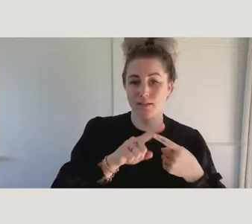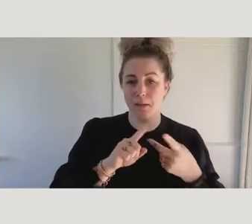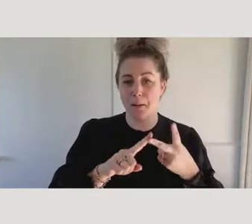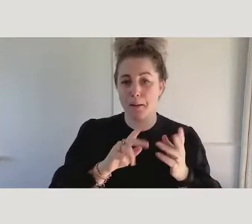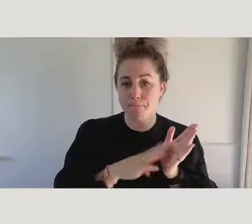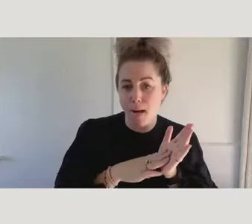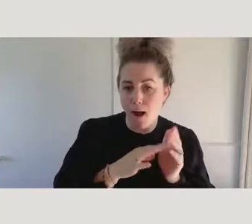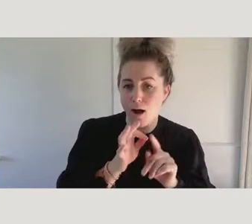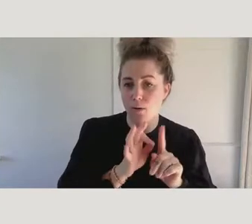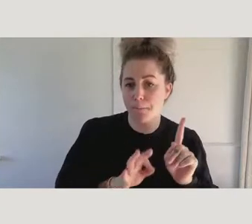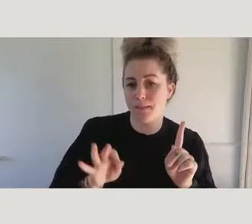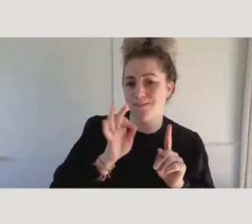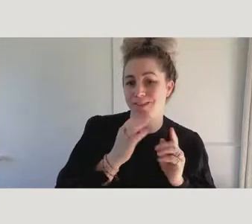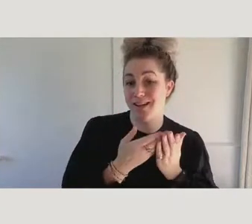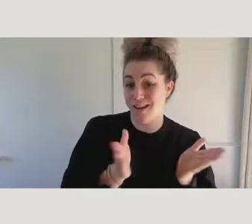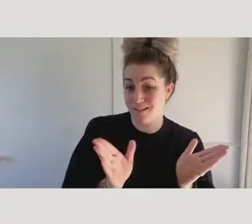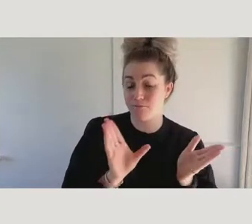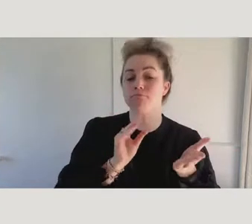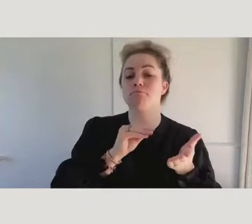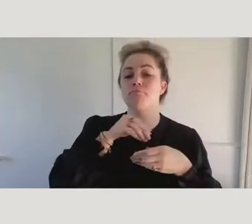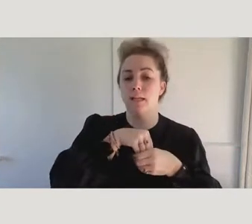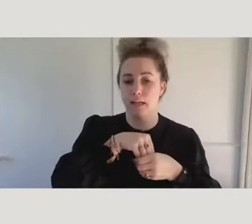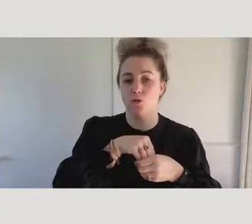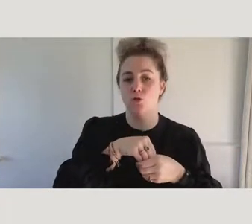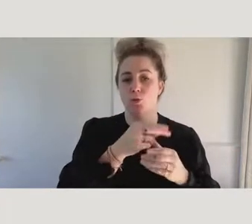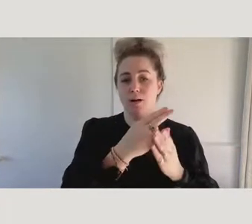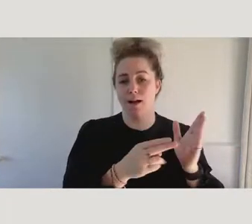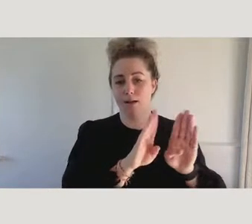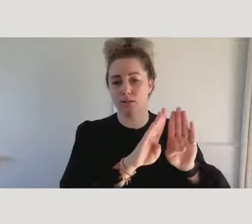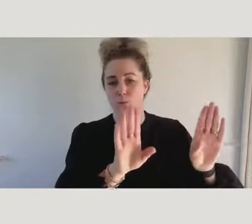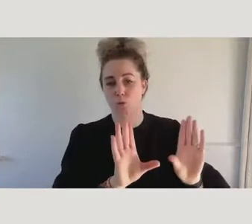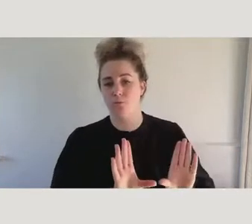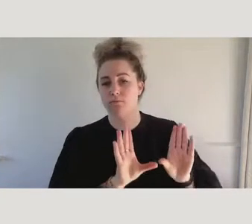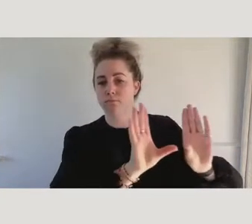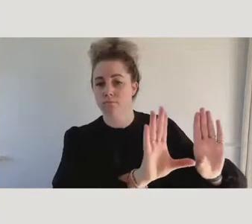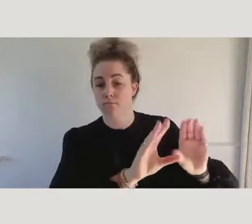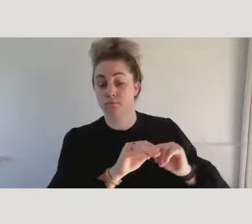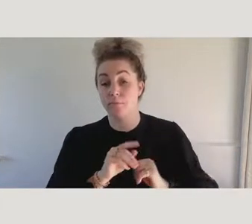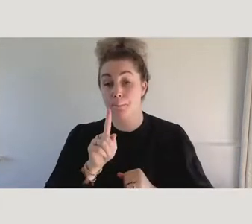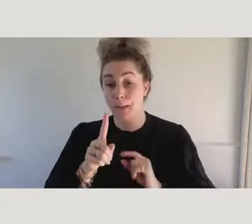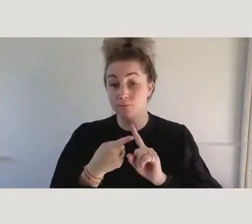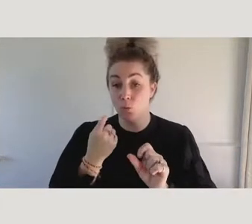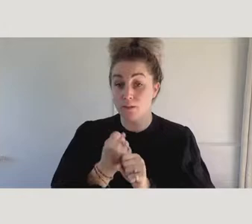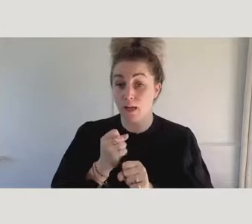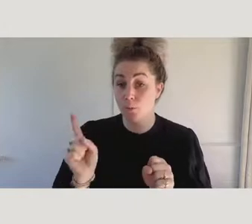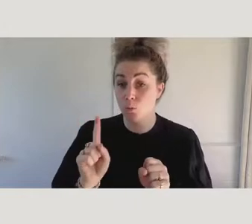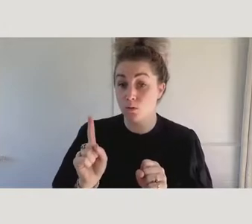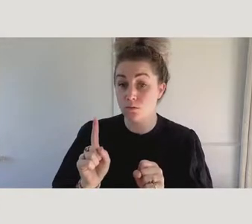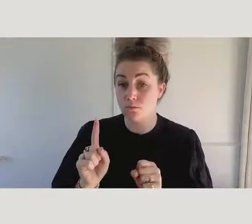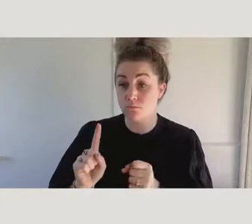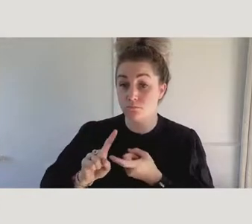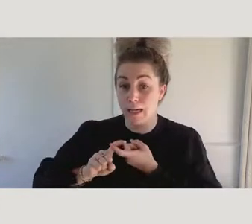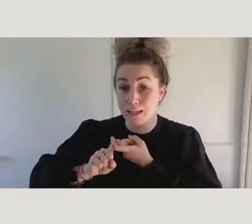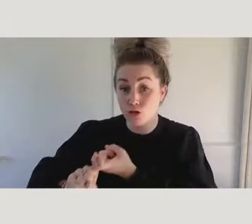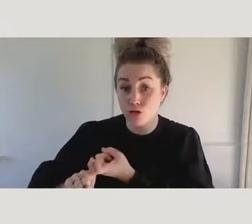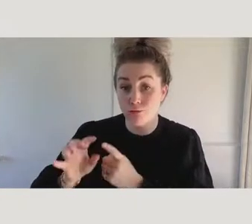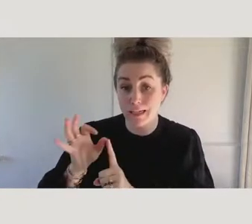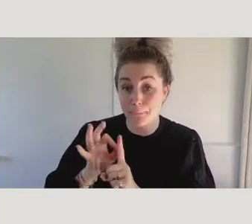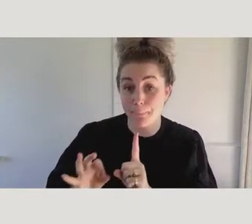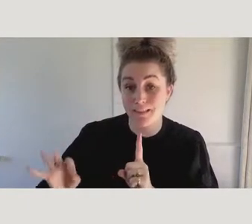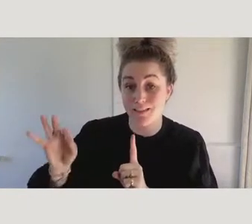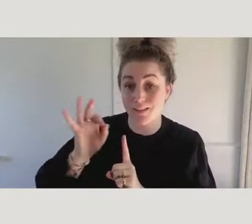Pacifica Etc went to the Arts board but the for example the enduring Pacific